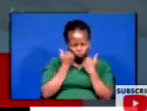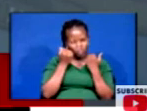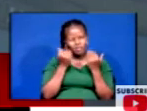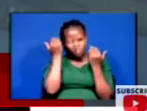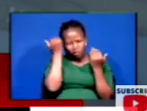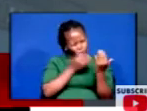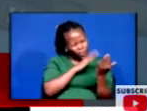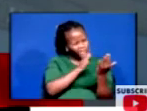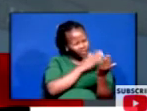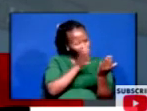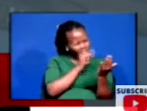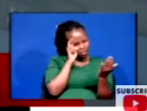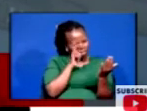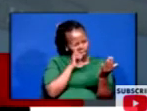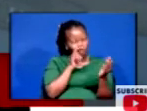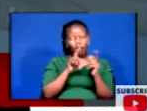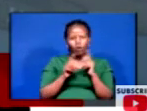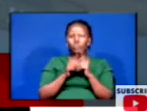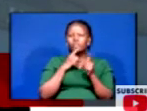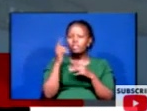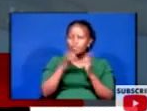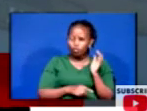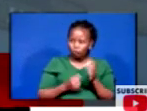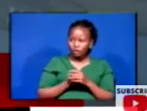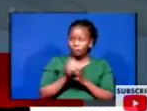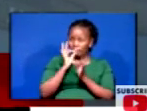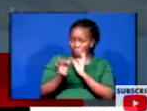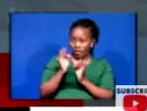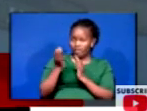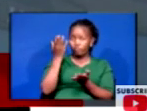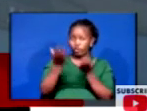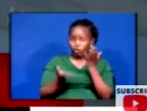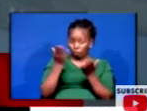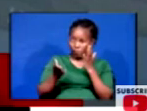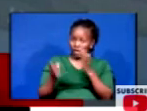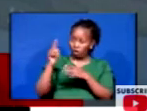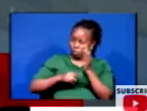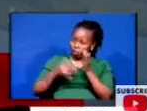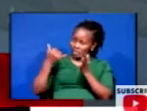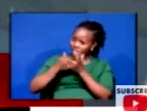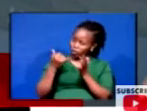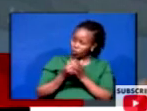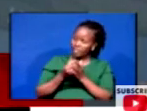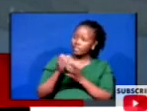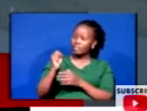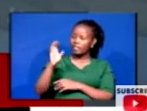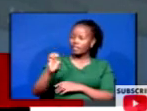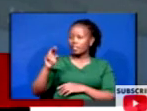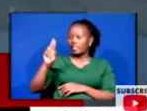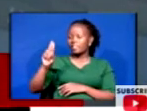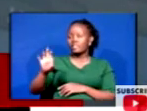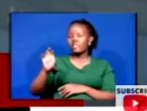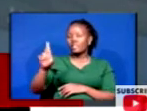saying, what we have, if you are to compare it with what is in the server, you will find a lot of difference, okay? A